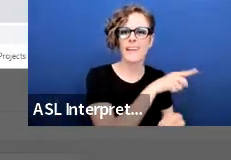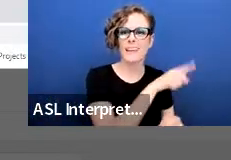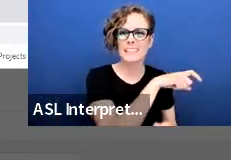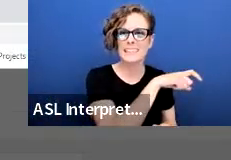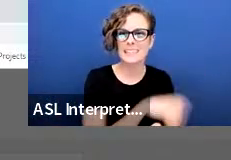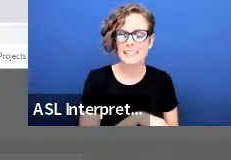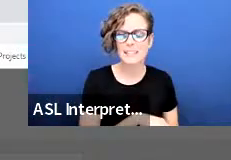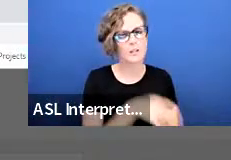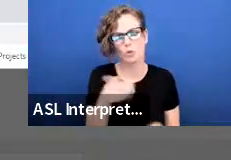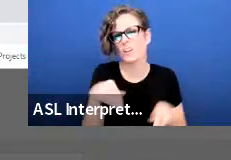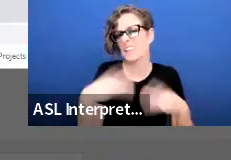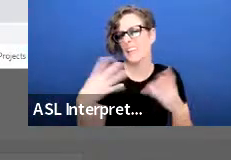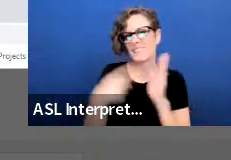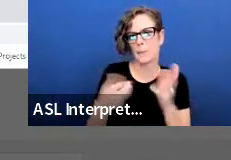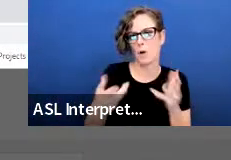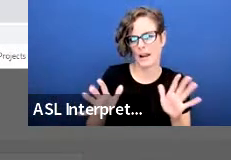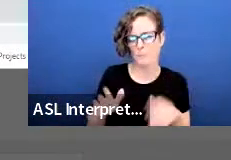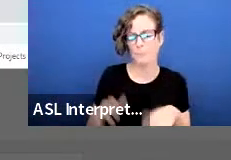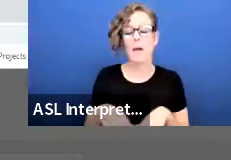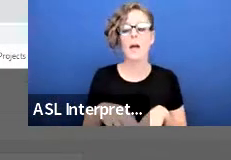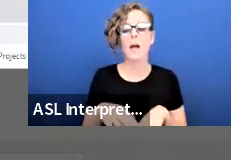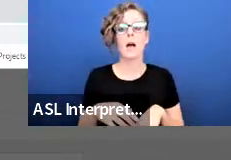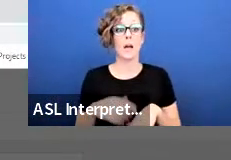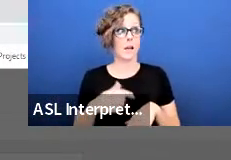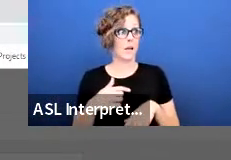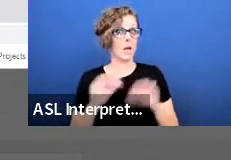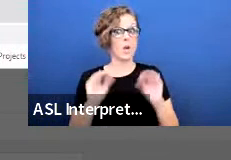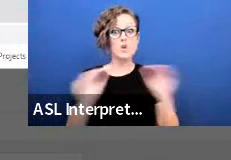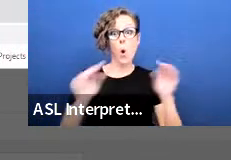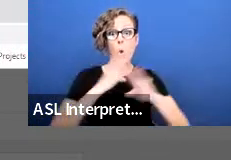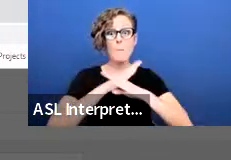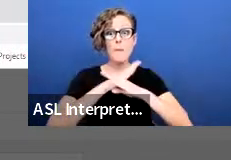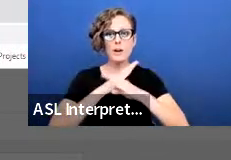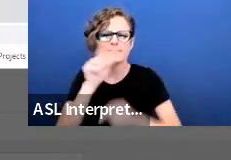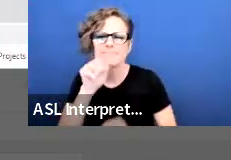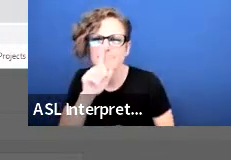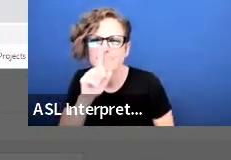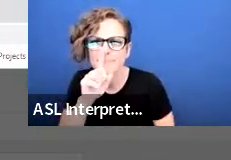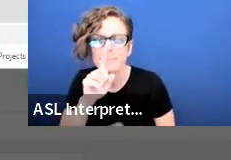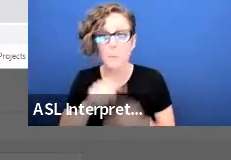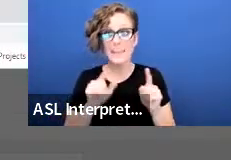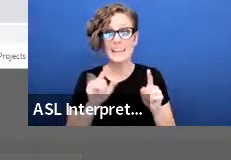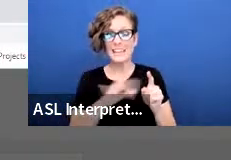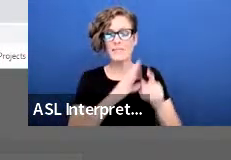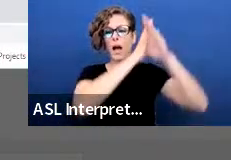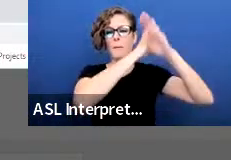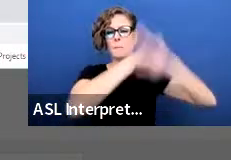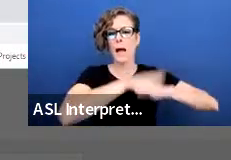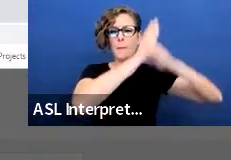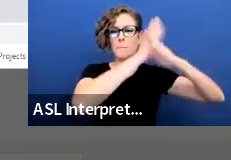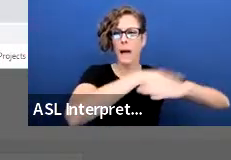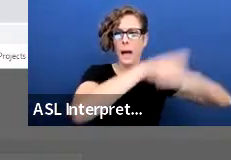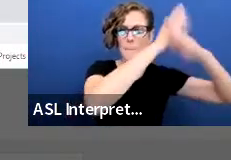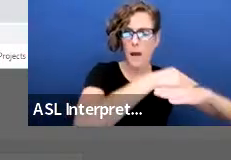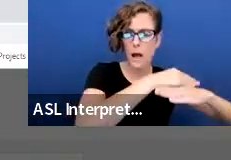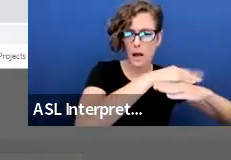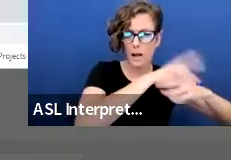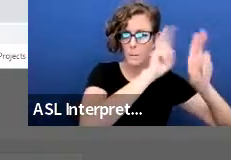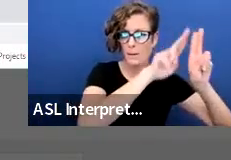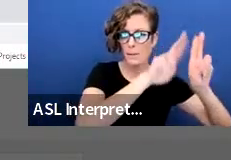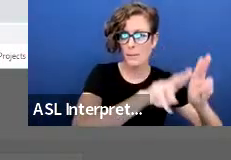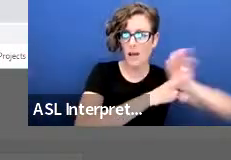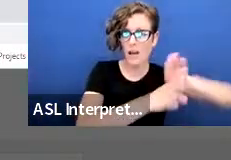know that. I'm not saying there aren't barriers, there are, but I'm saying if you smash down all these barriers, I don't think that right now that you're